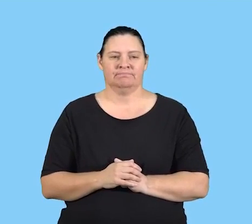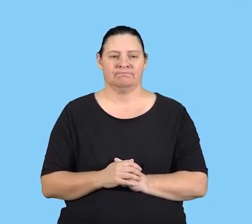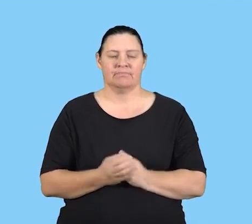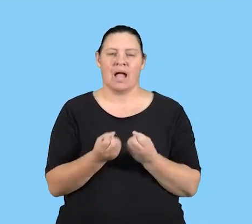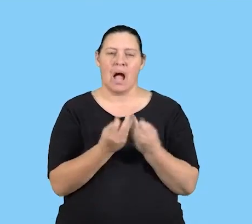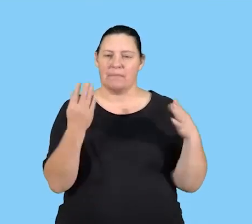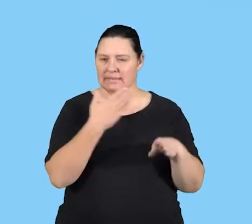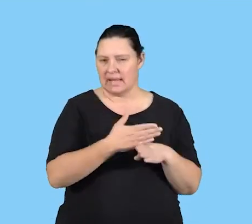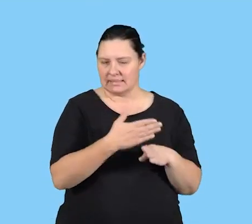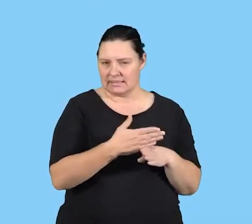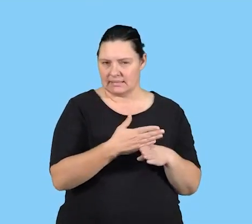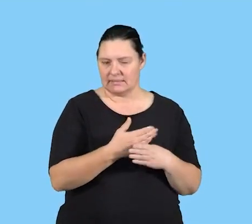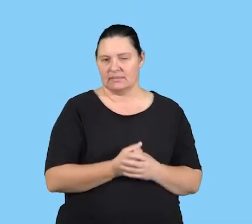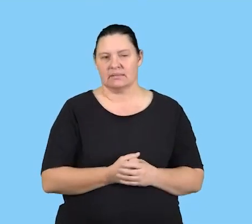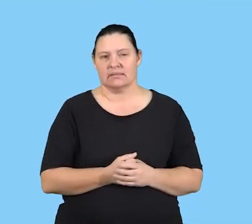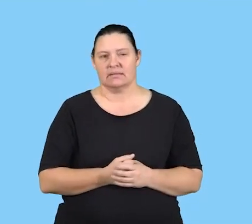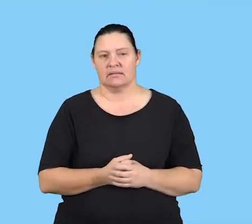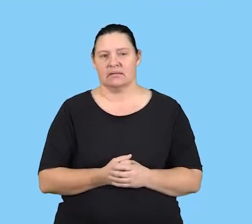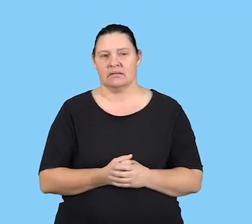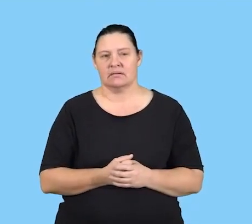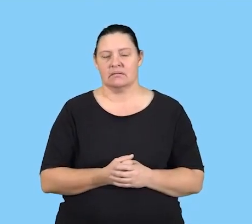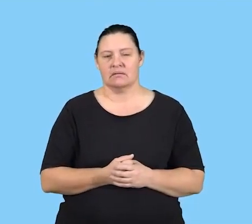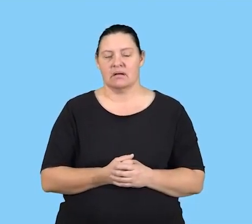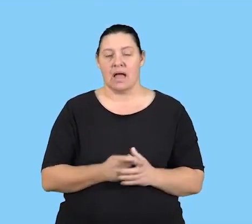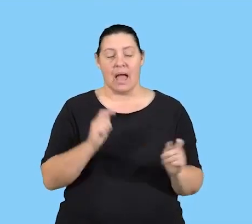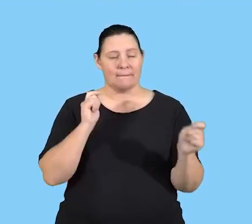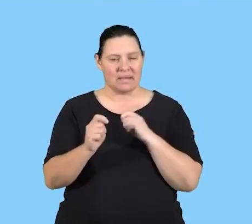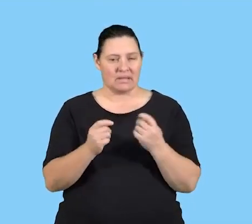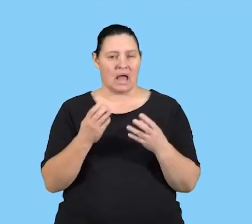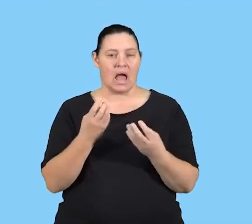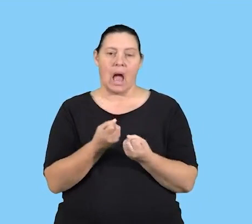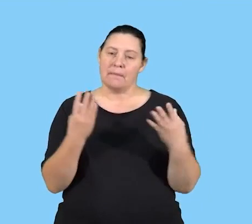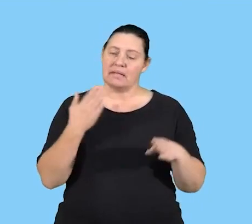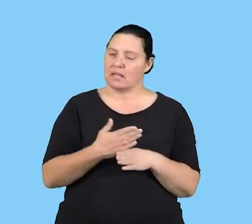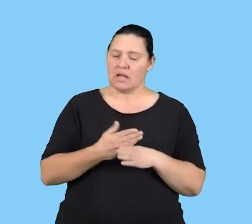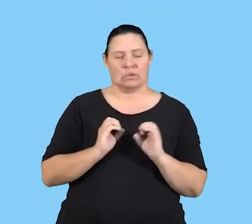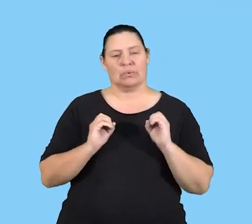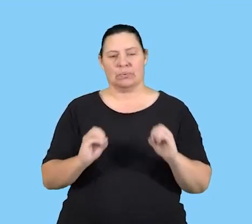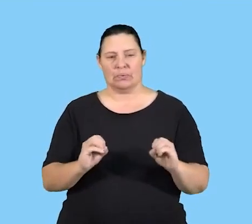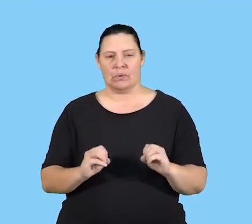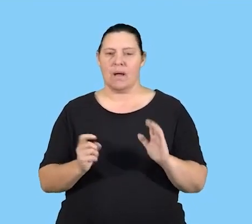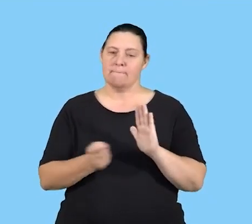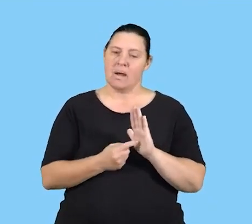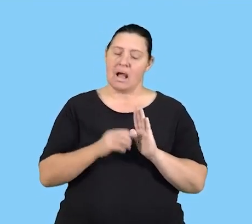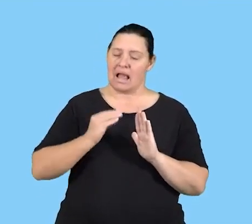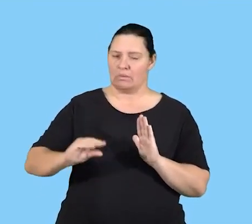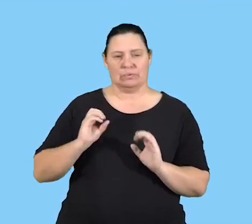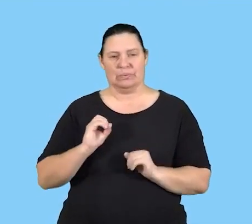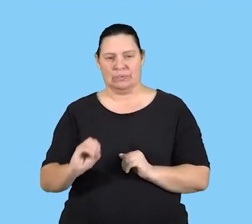Let's talk to the number of tasks. There are no amendments in the number of tasks and also mark